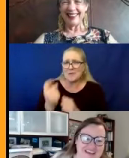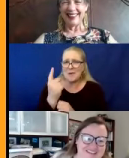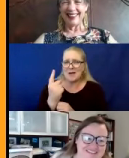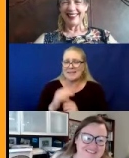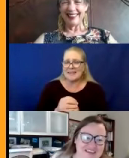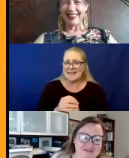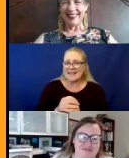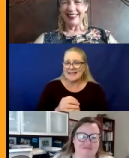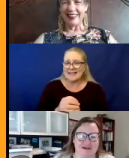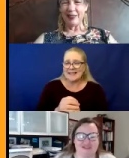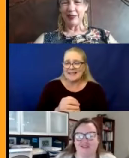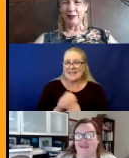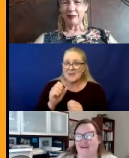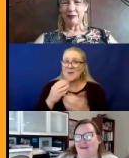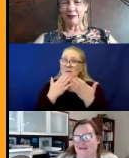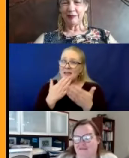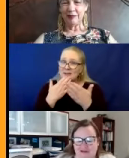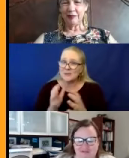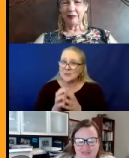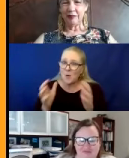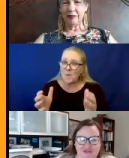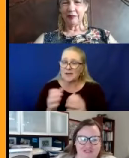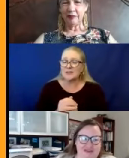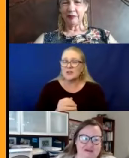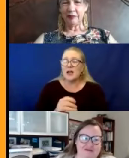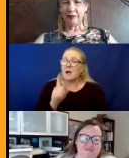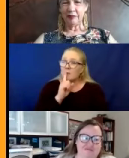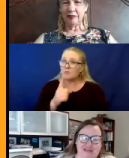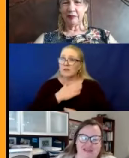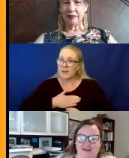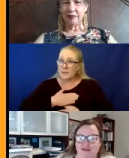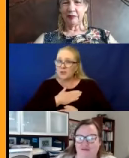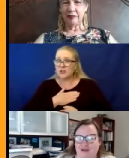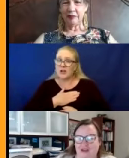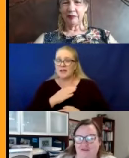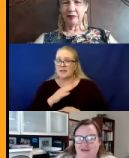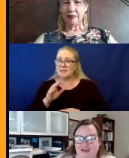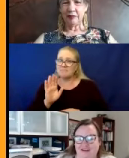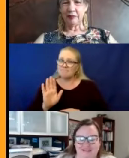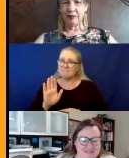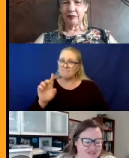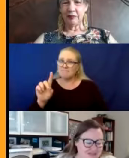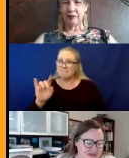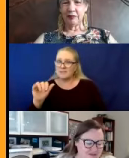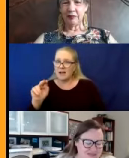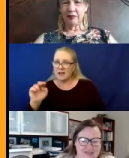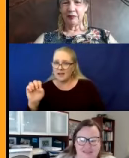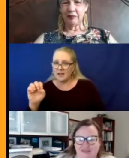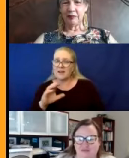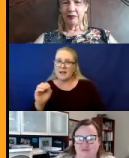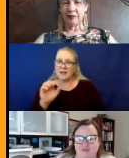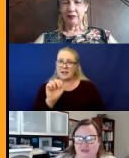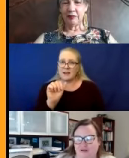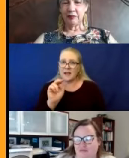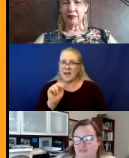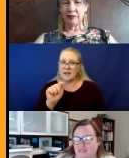all set. So thank you so much. I really appreciate Diane, you and Anastasia's time today. I think